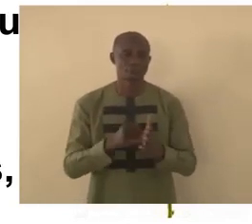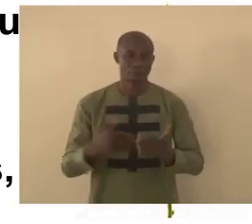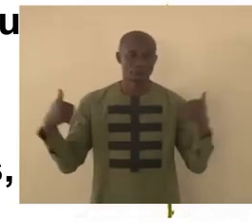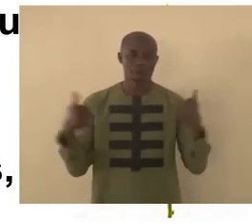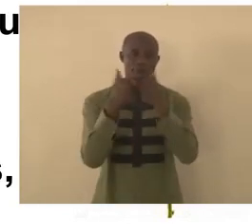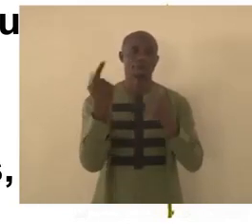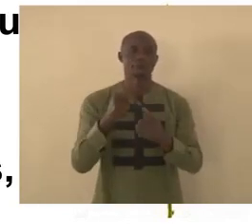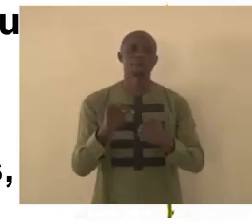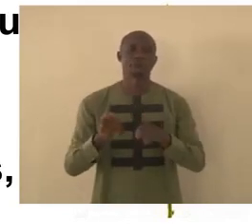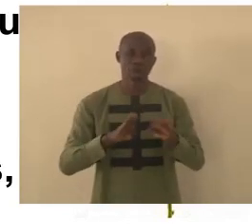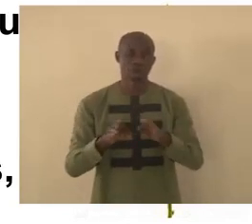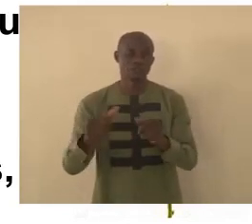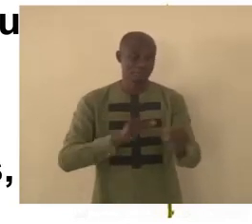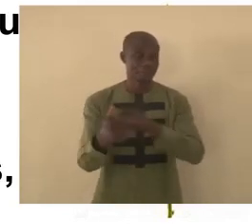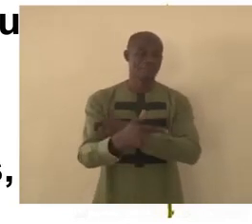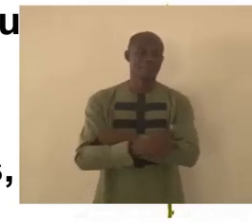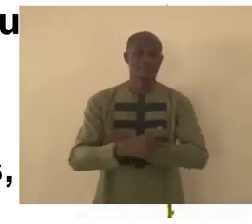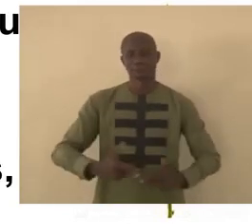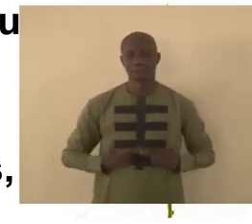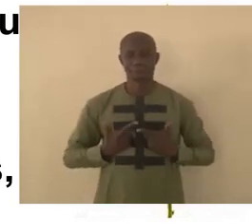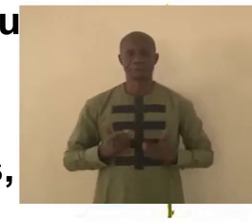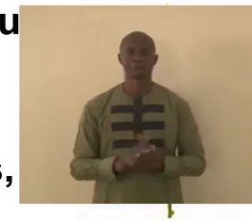the conduct of your daily life?